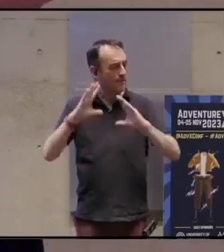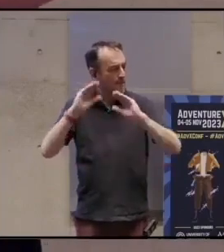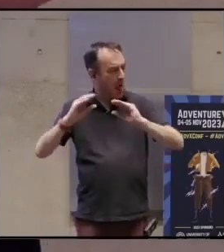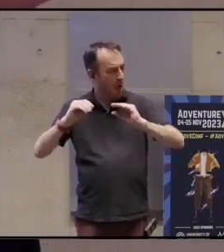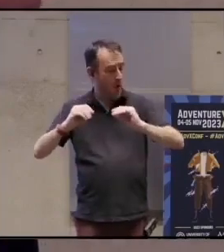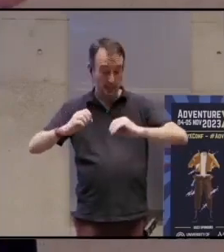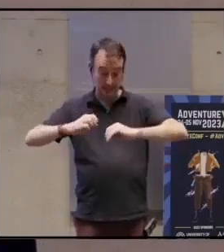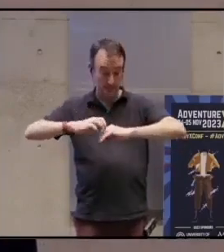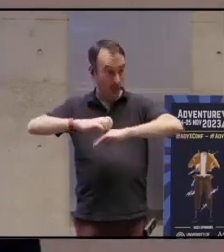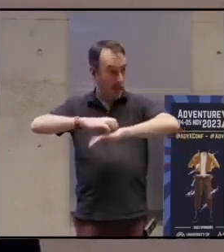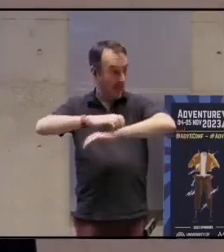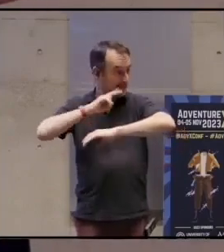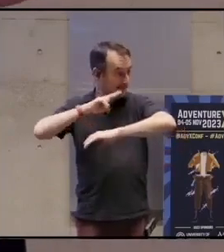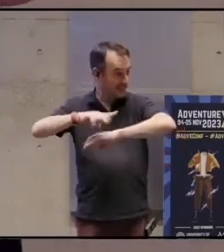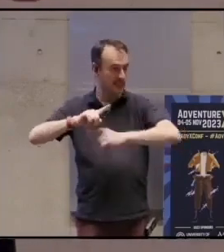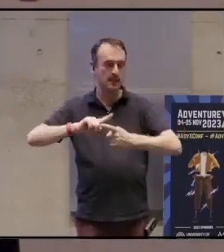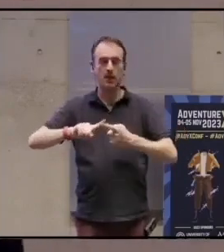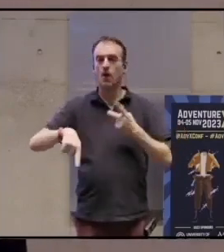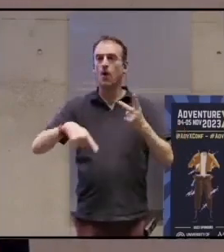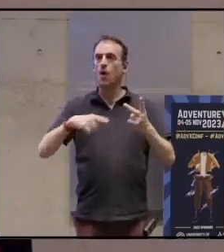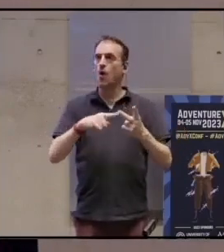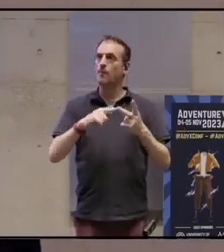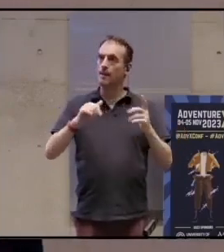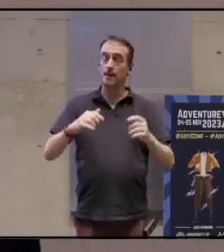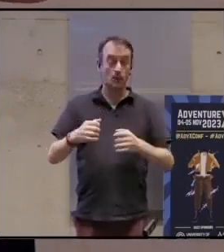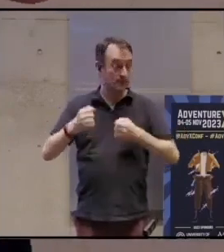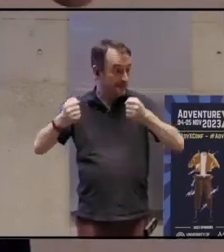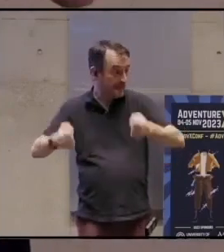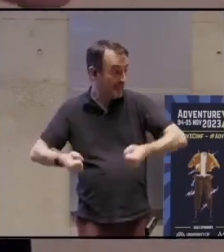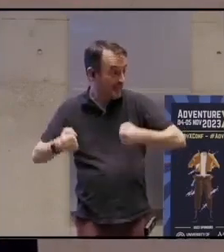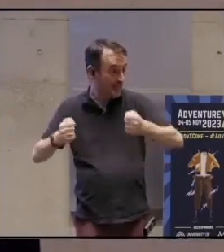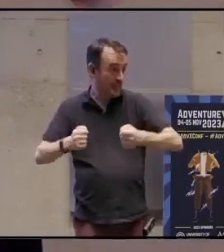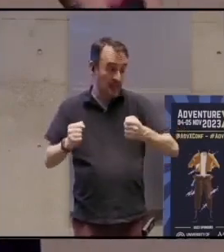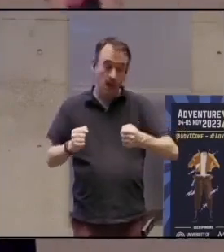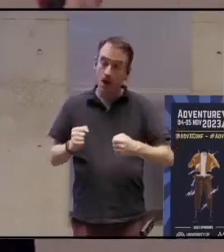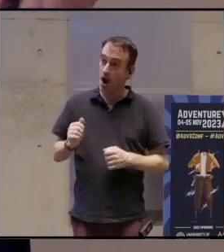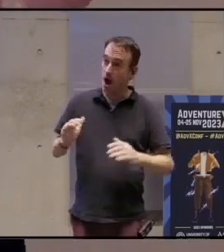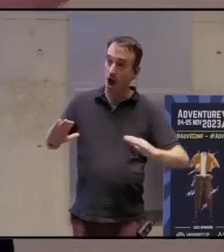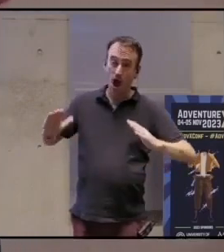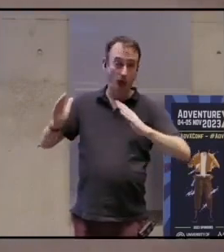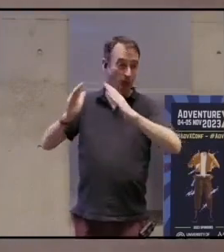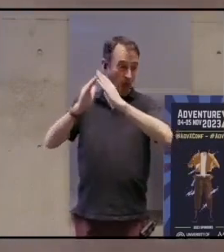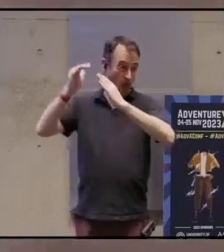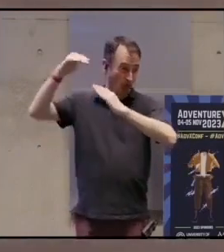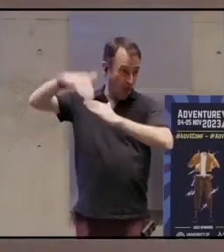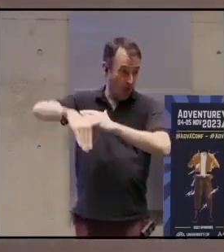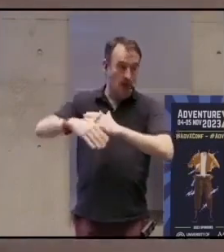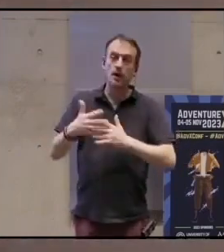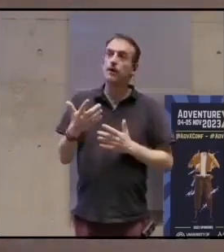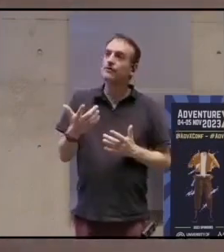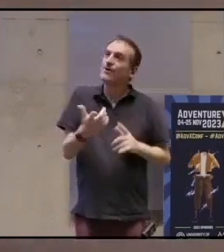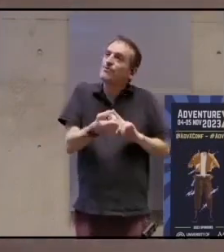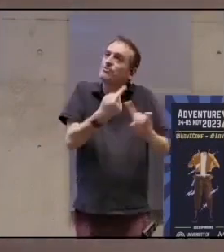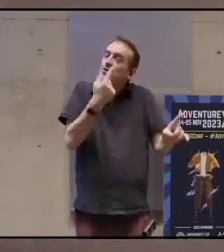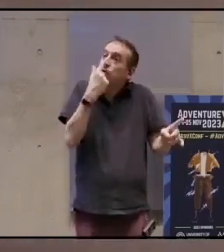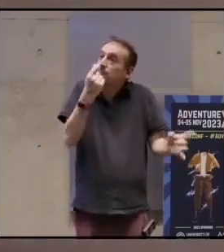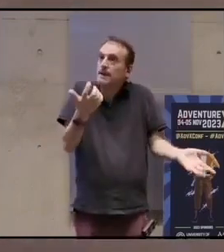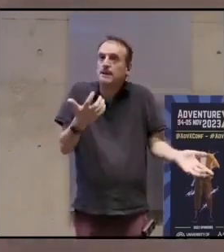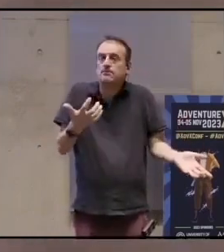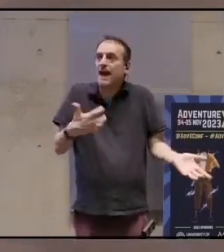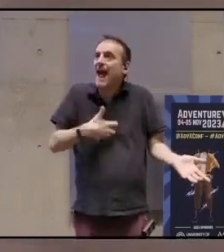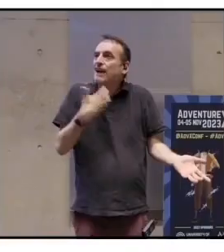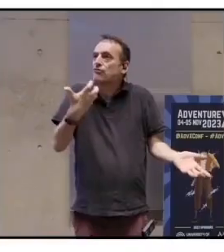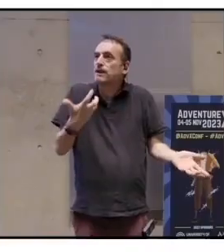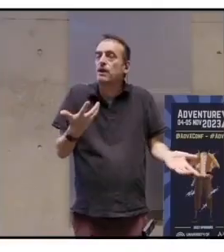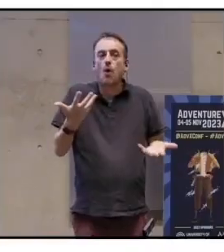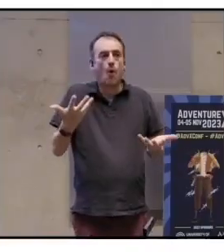dawn, like some people are gonna find that ladder thing wonderful, and some of us are gonna be very cranky. So it's really useful to find out what they would